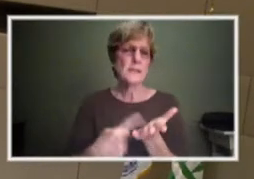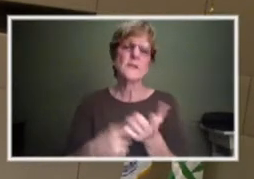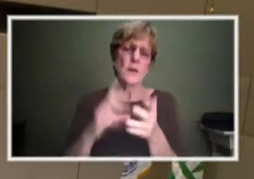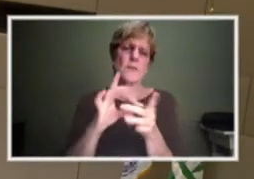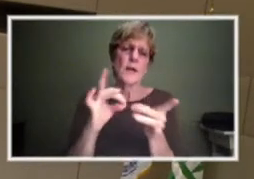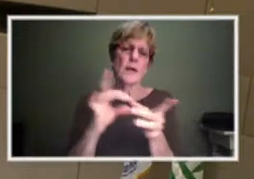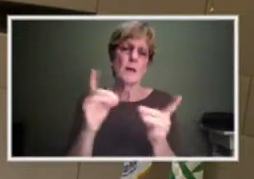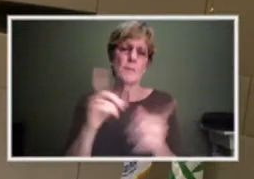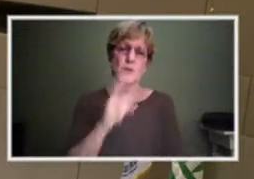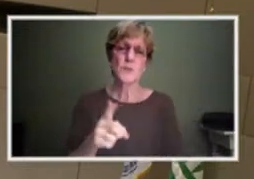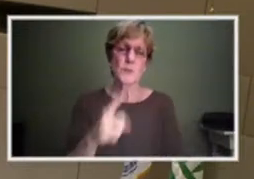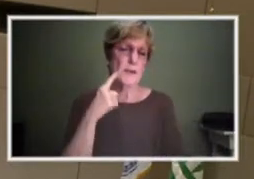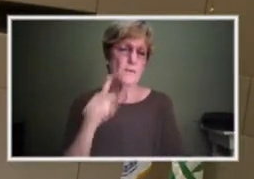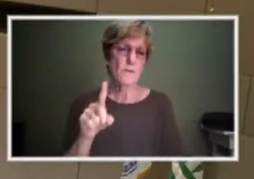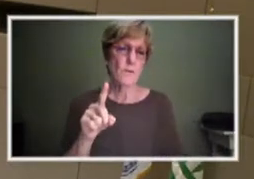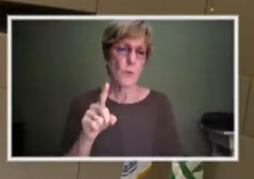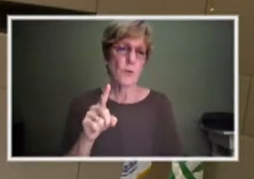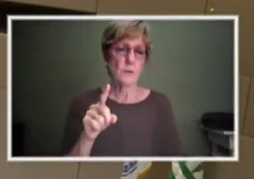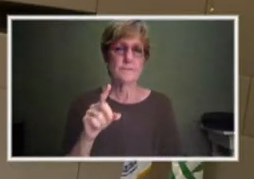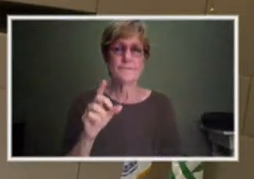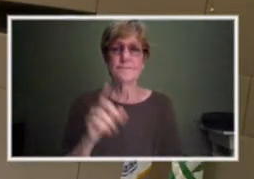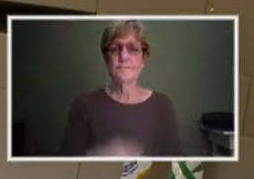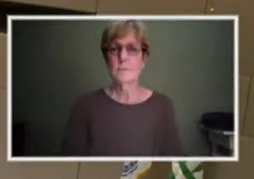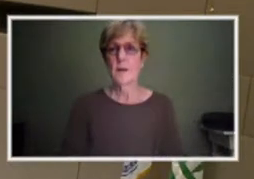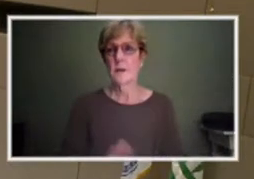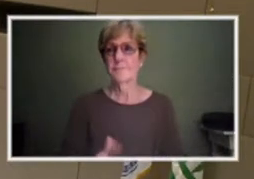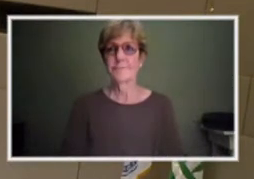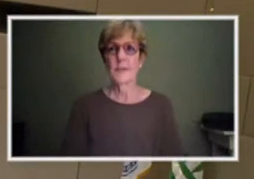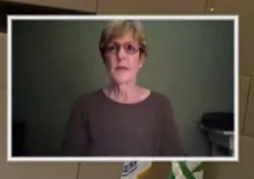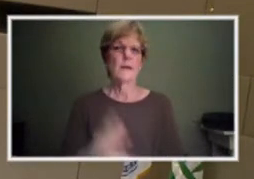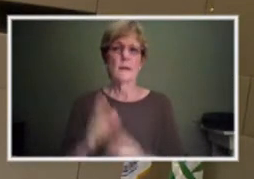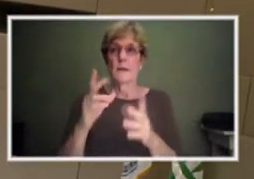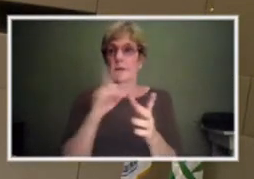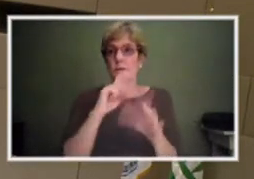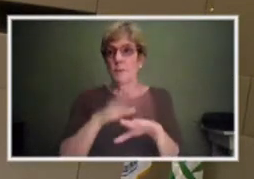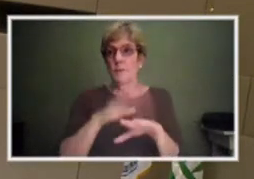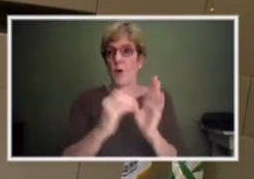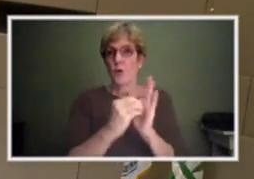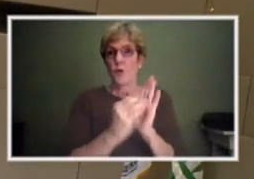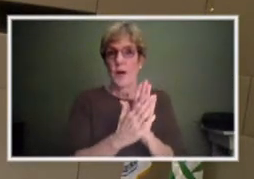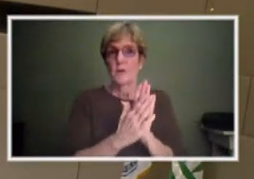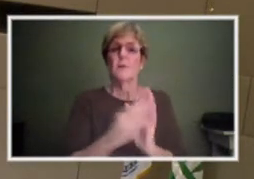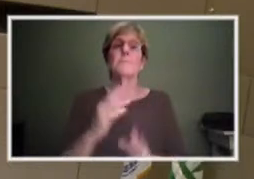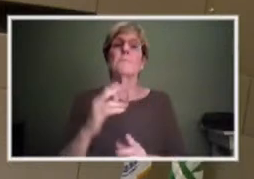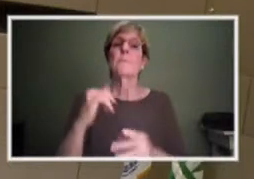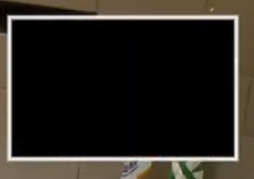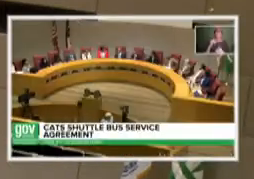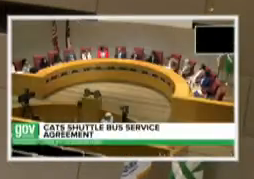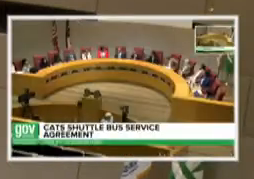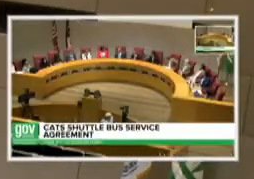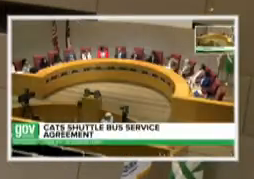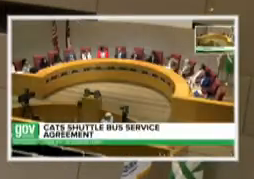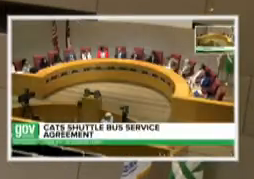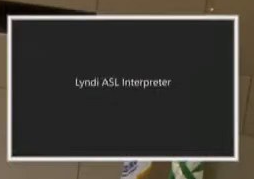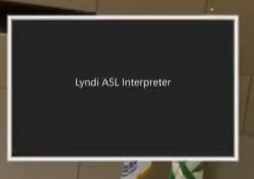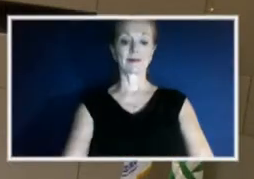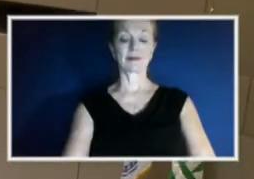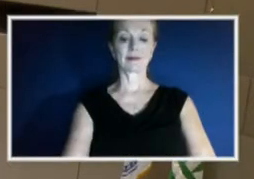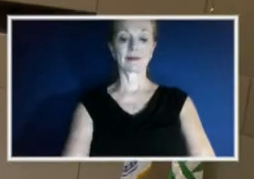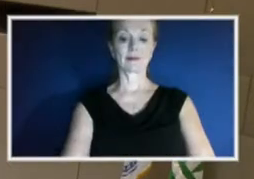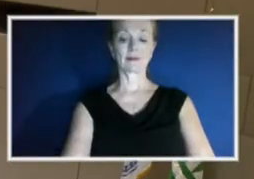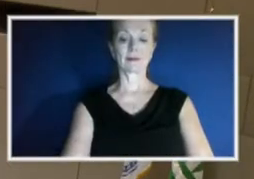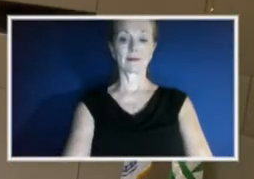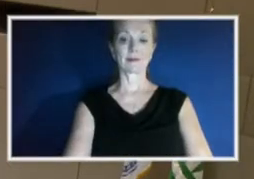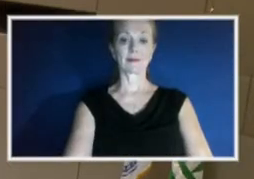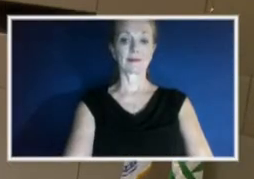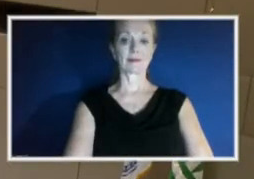really for the sake of public record. I do want to acknowledge the fact that this is a short term.